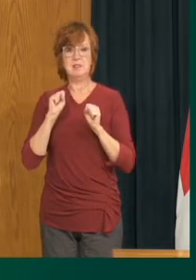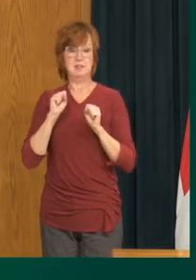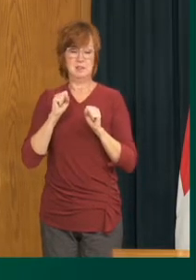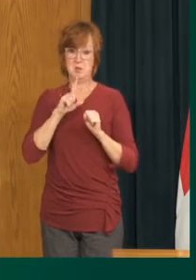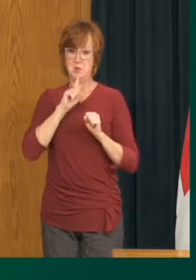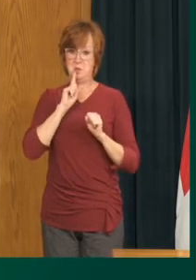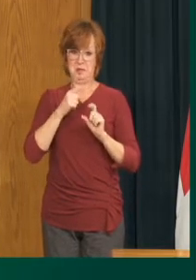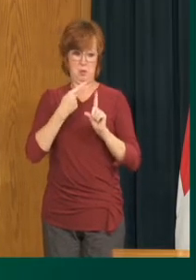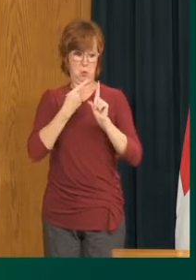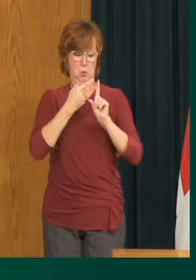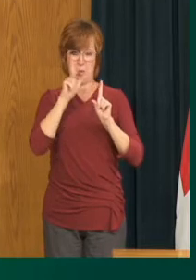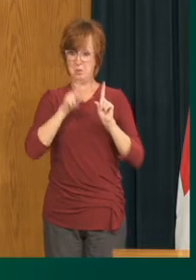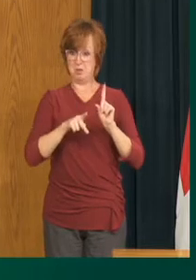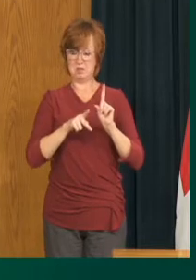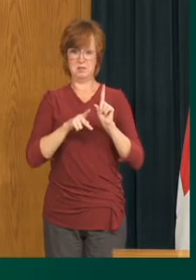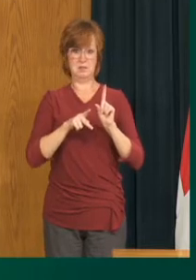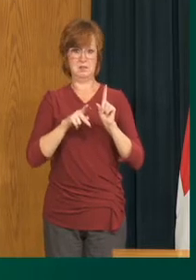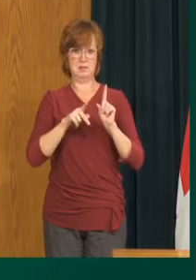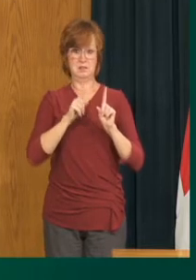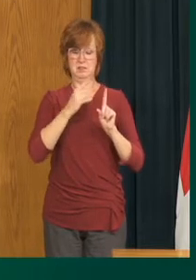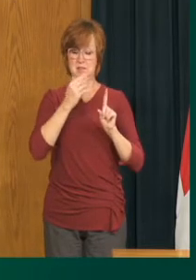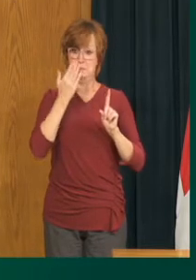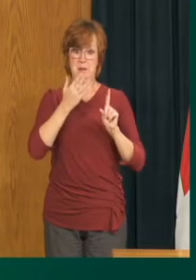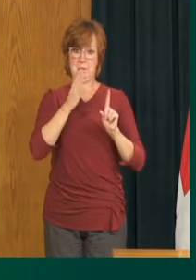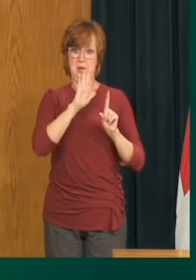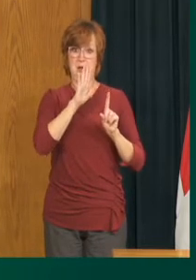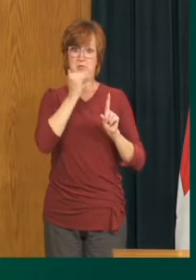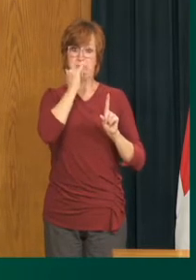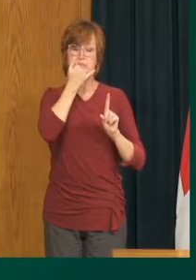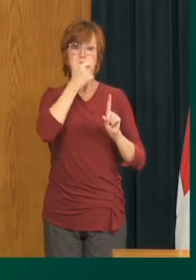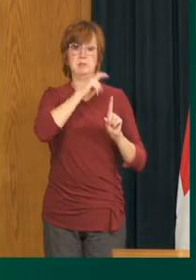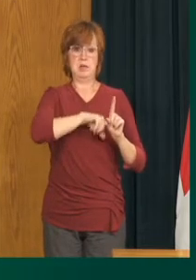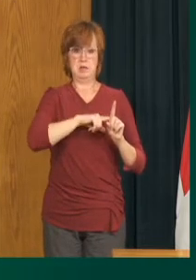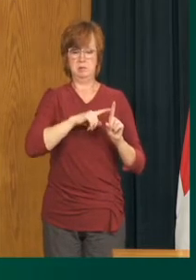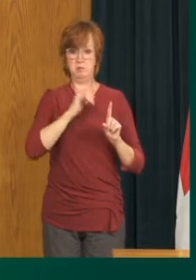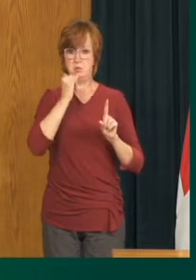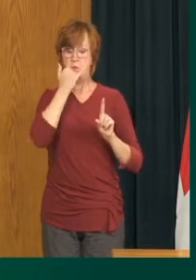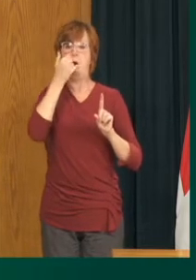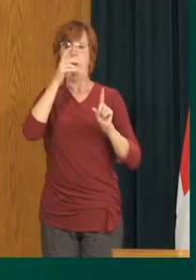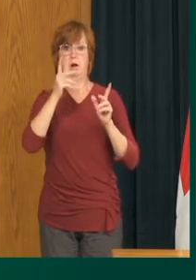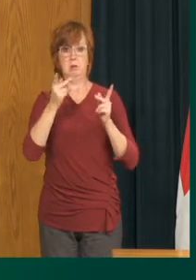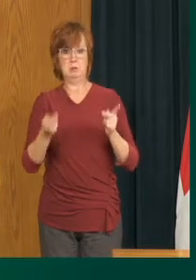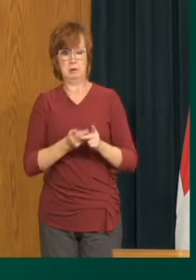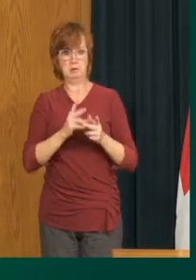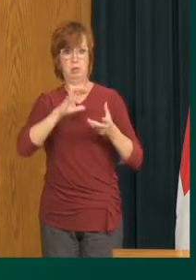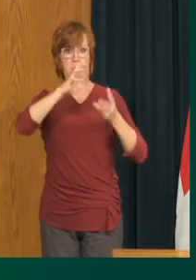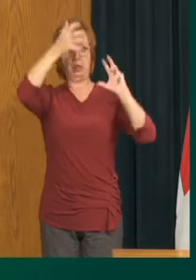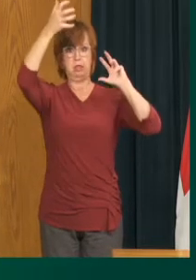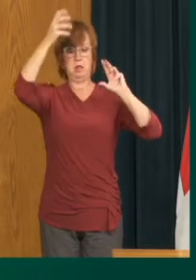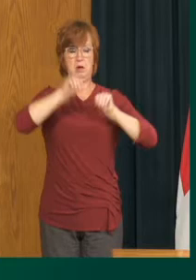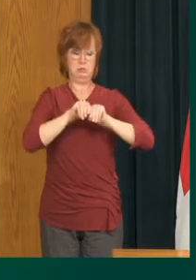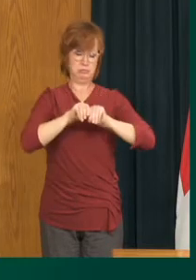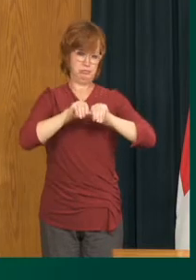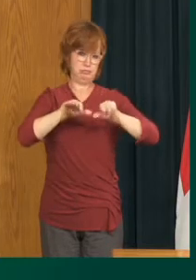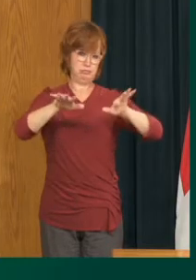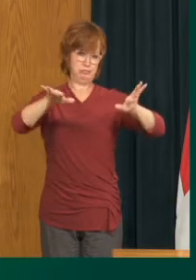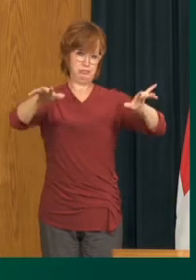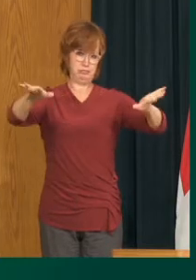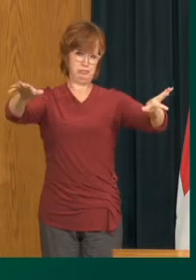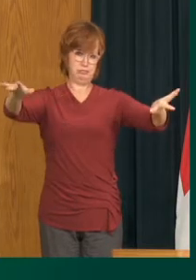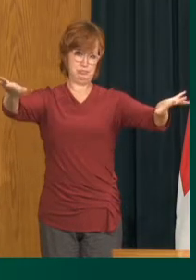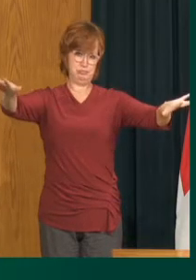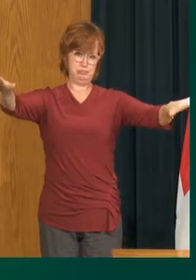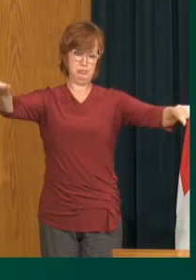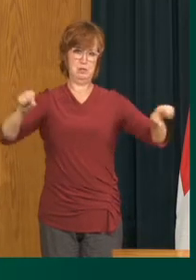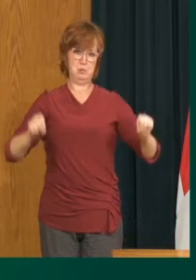down at the wrong place, at the wrong time, to cause literally dozens of additional cases. And I know none of us want